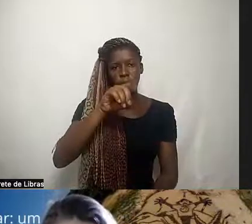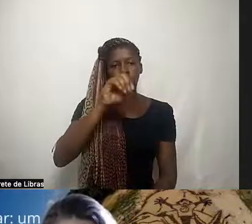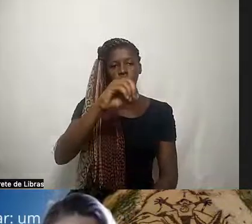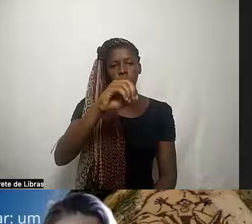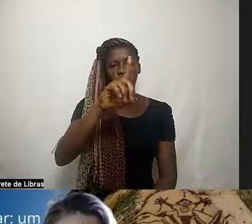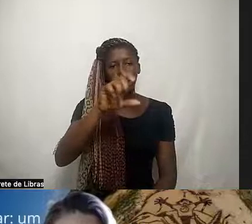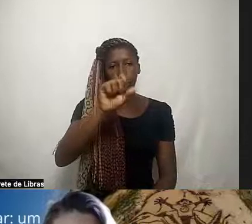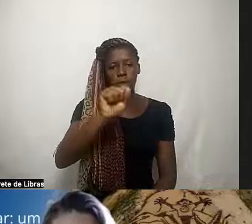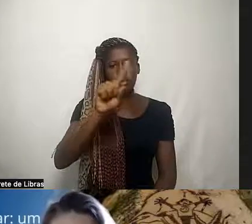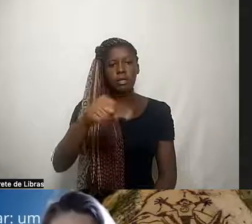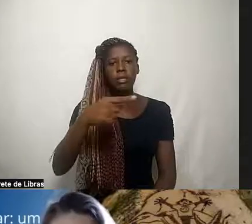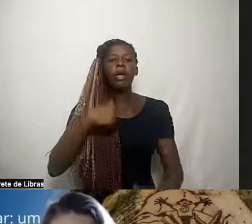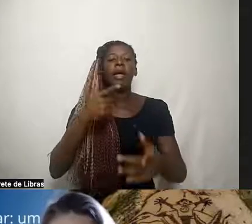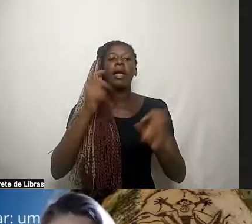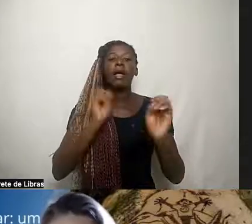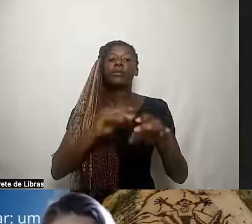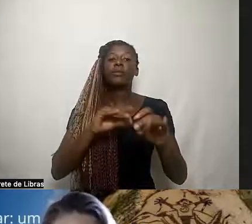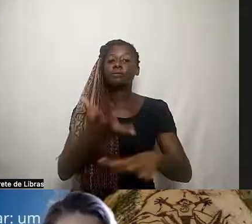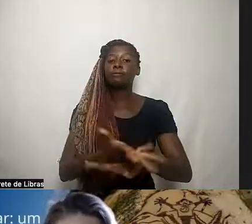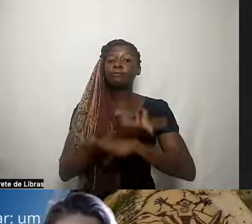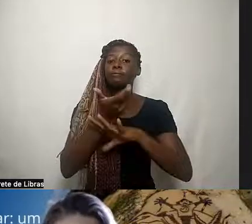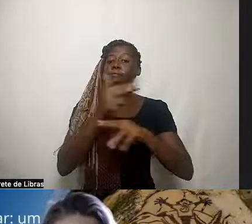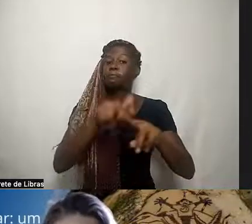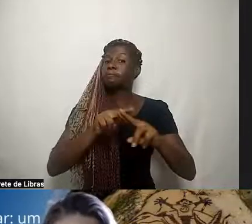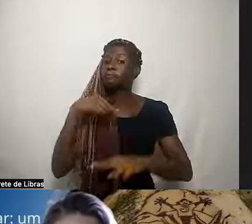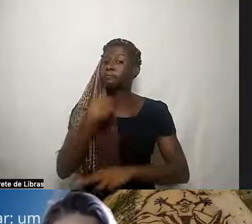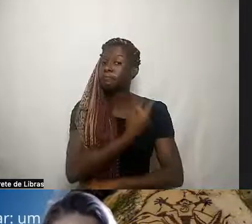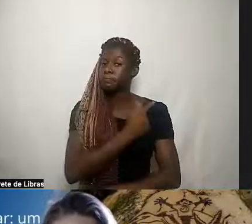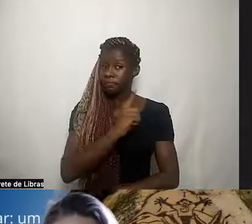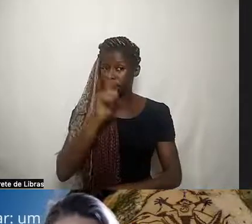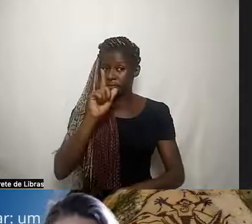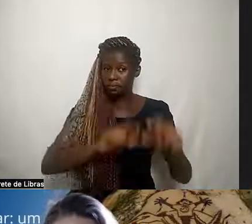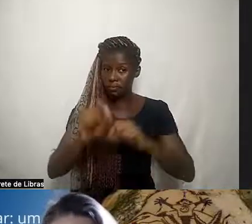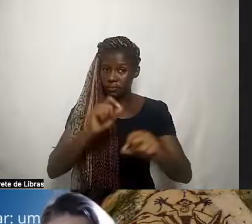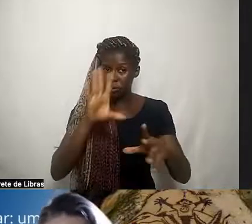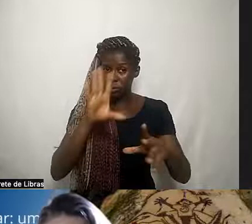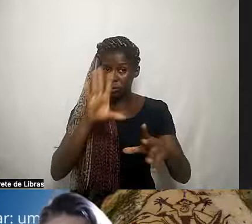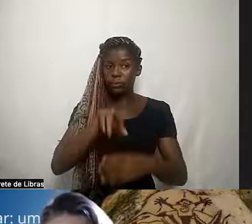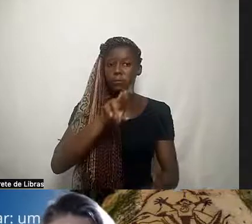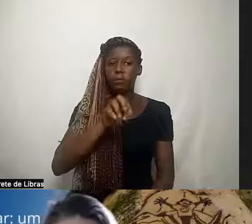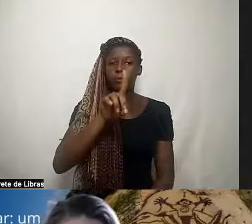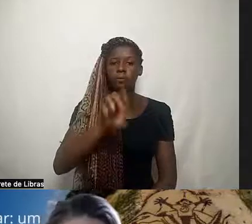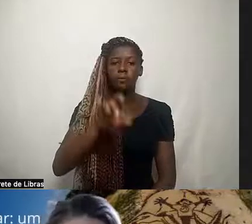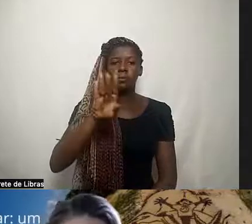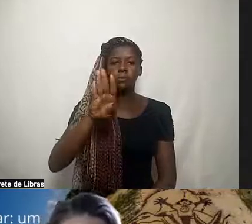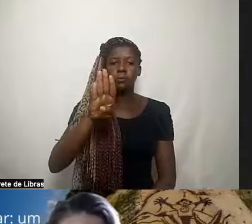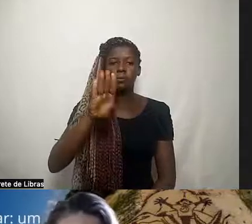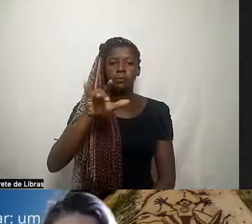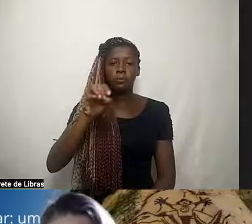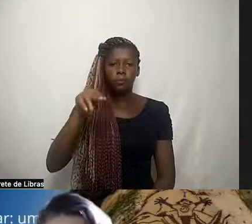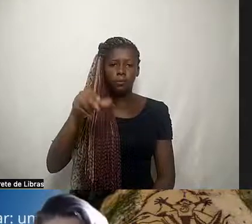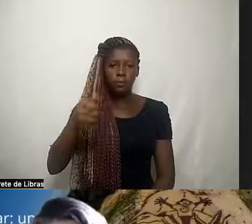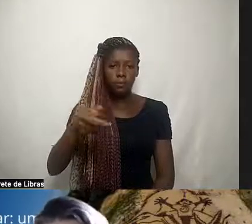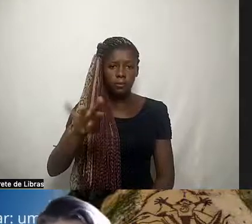ODS number 4, which is talks about the quality of the education. Starting from this